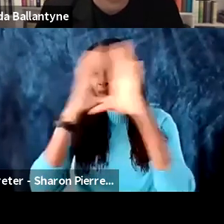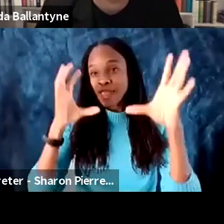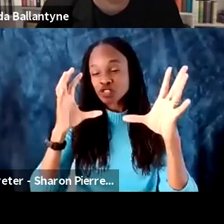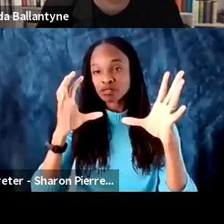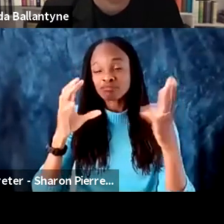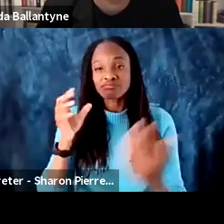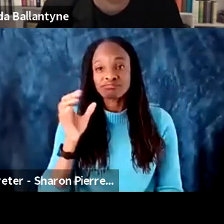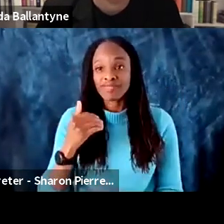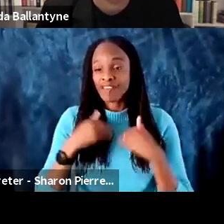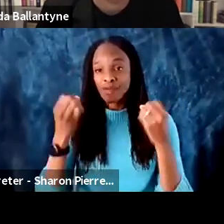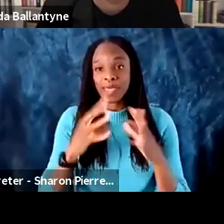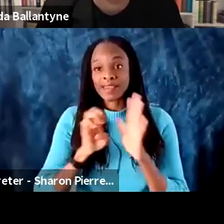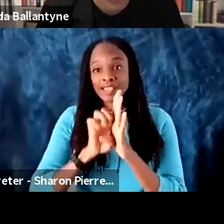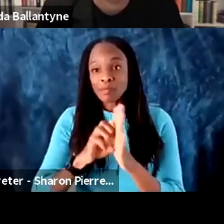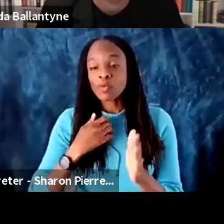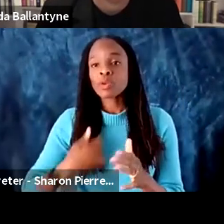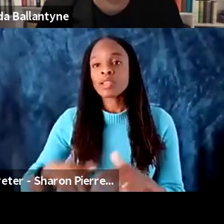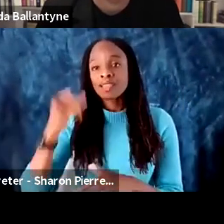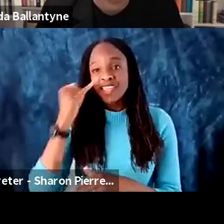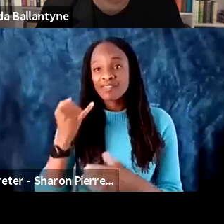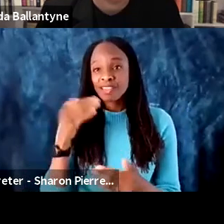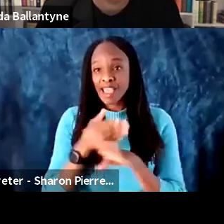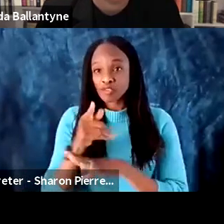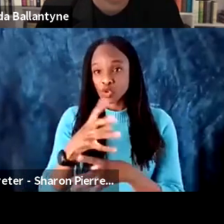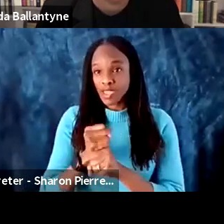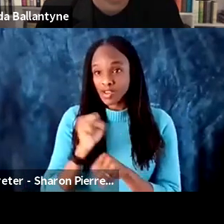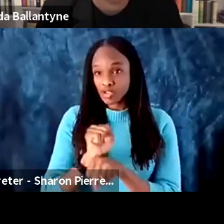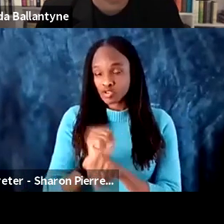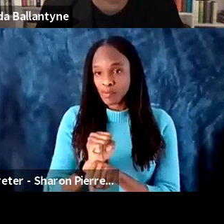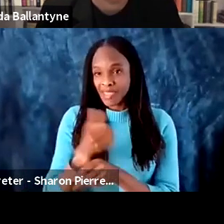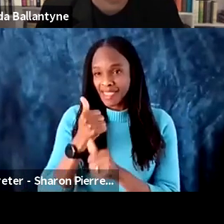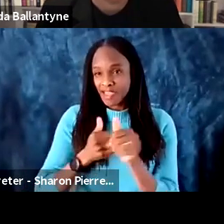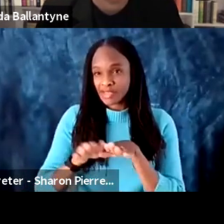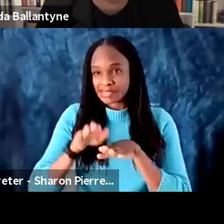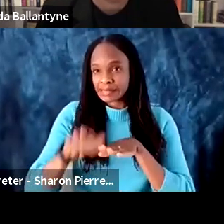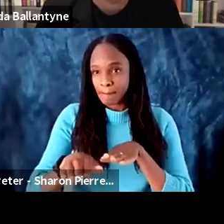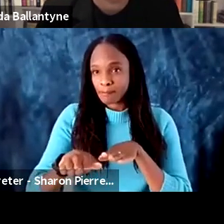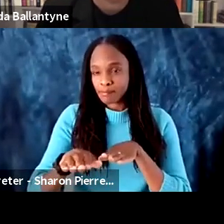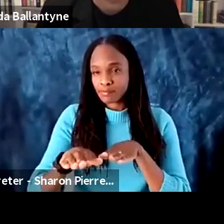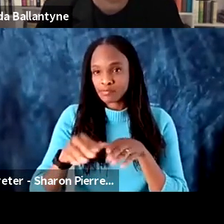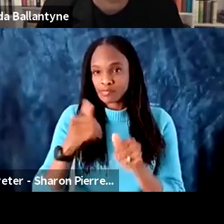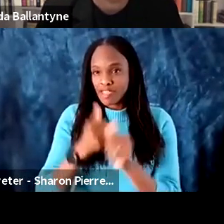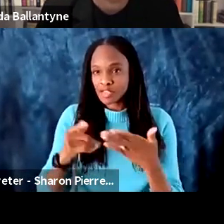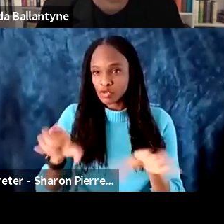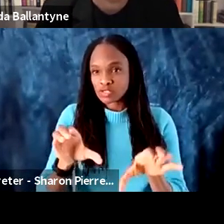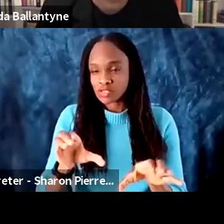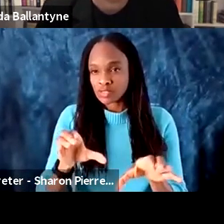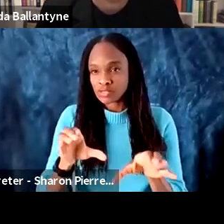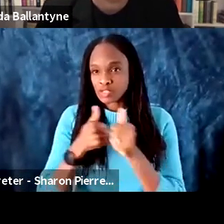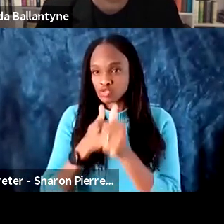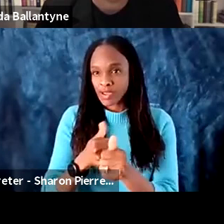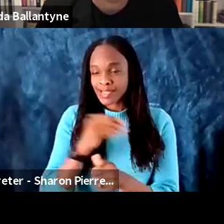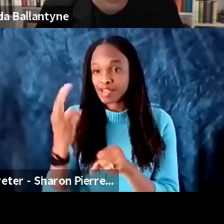we've given plenty of examples of, if after you got a job somewhere, every step you took and everything you did could be tracked